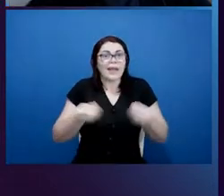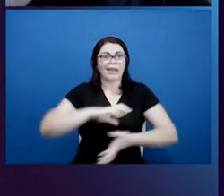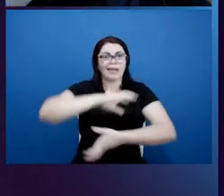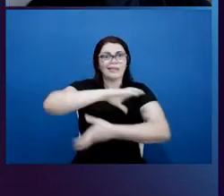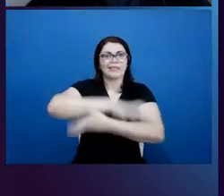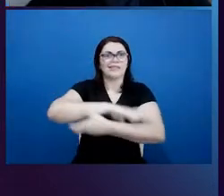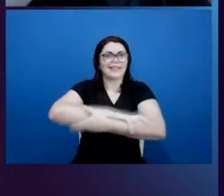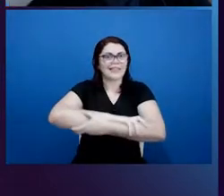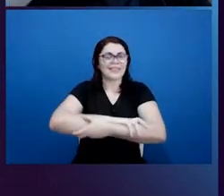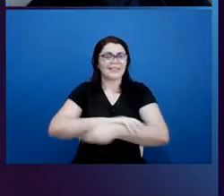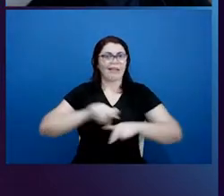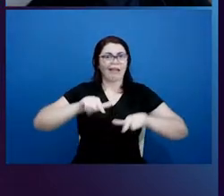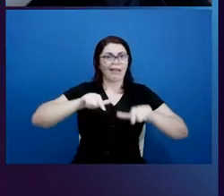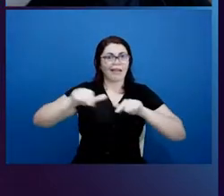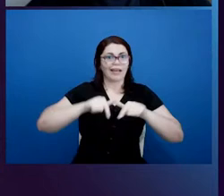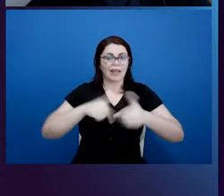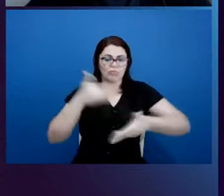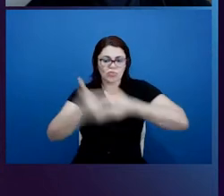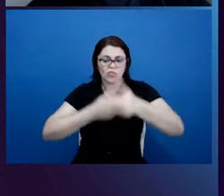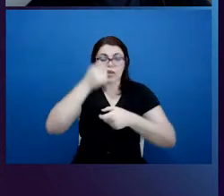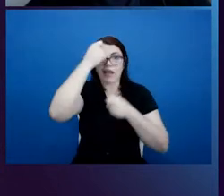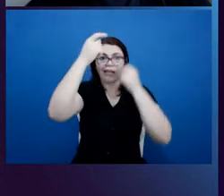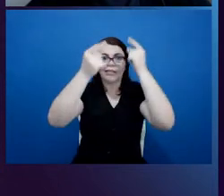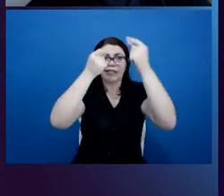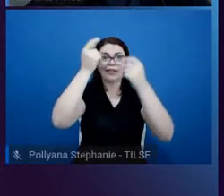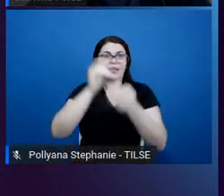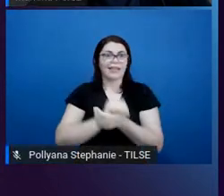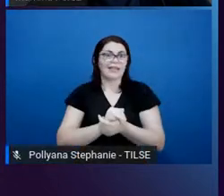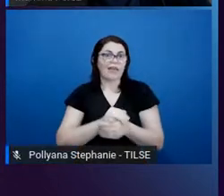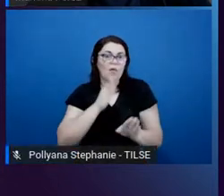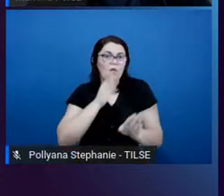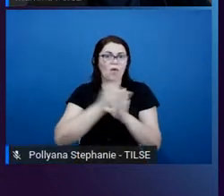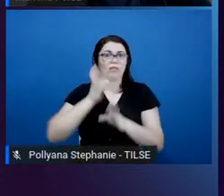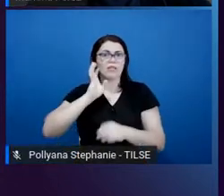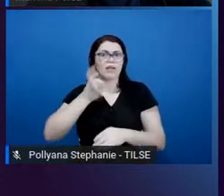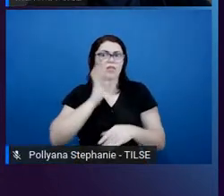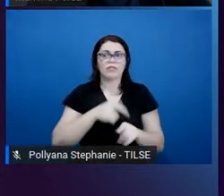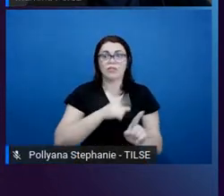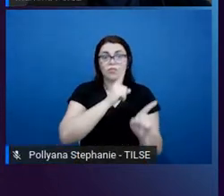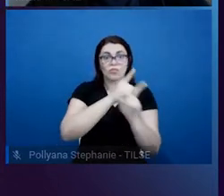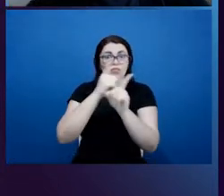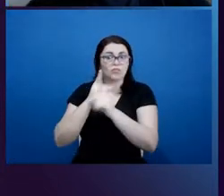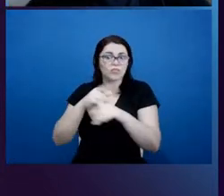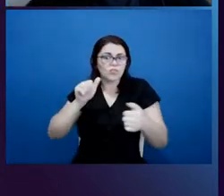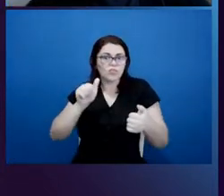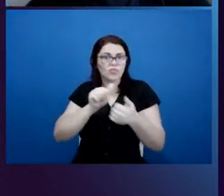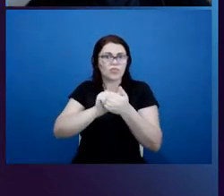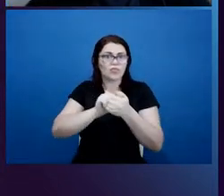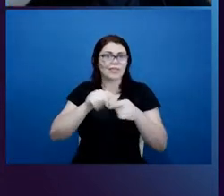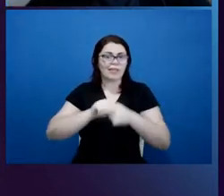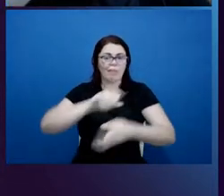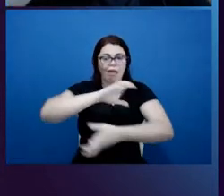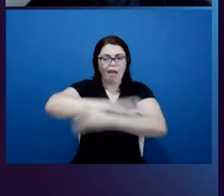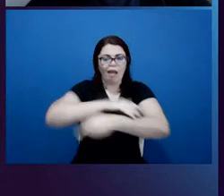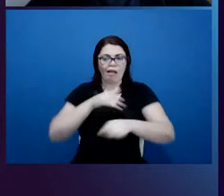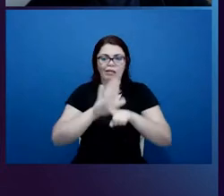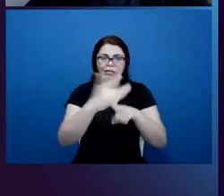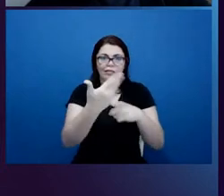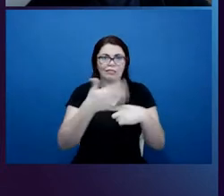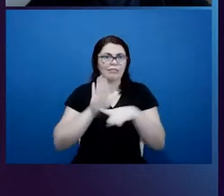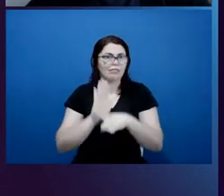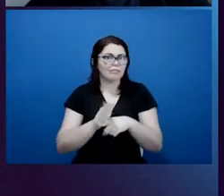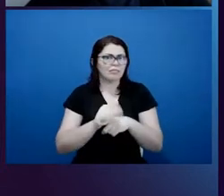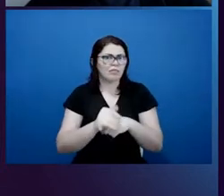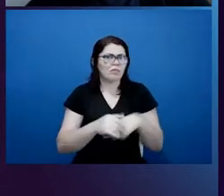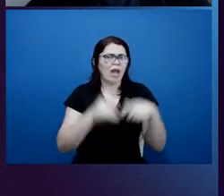work, exchanging ideas, finding solutions together, and supporting one another. No matter where you